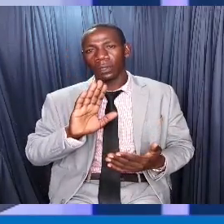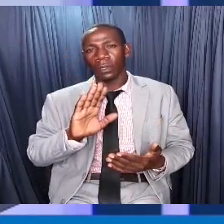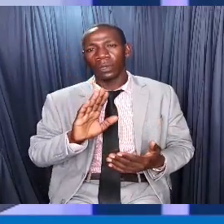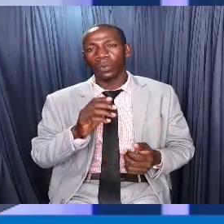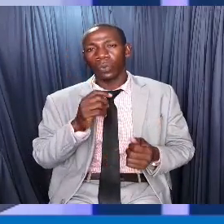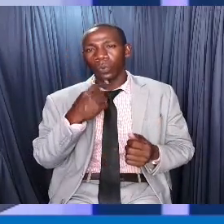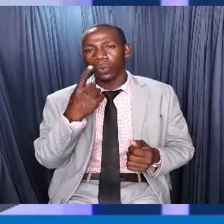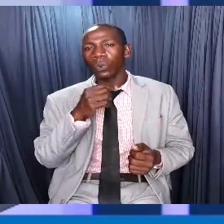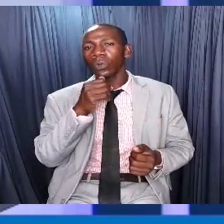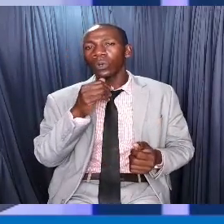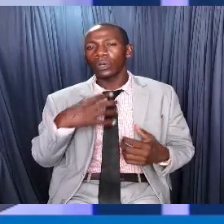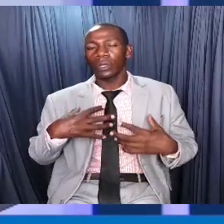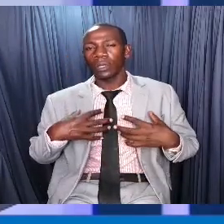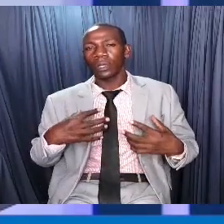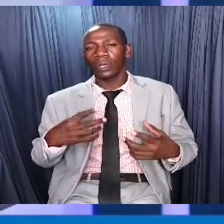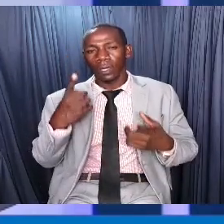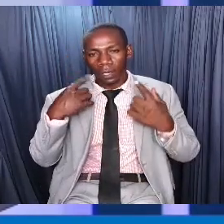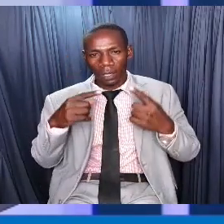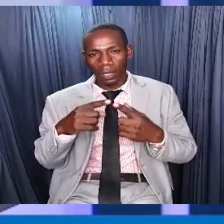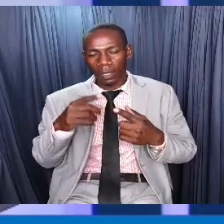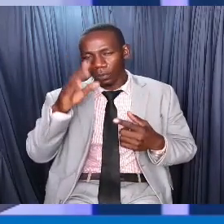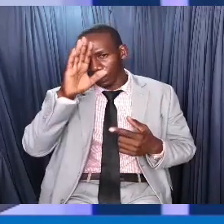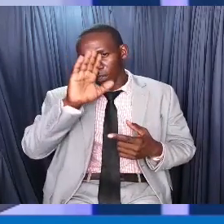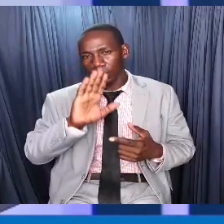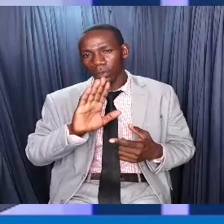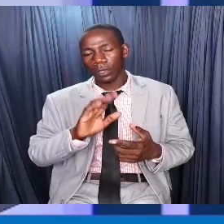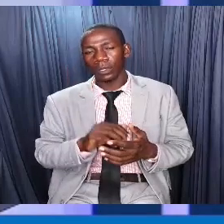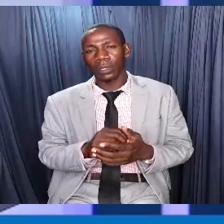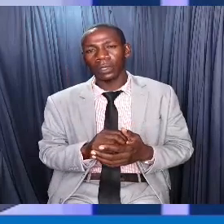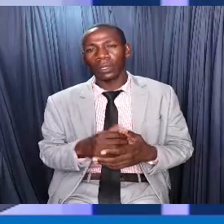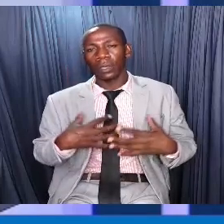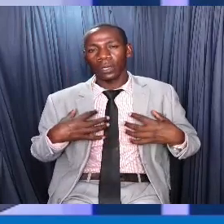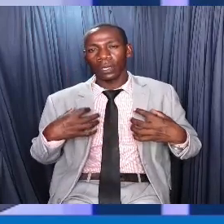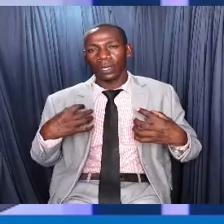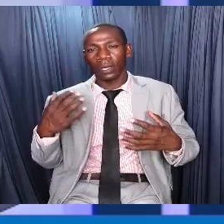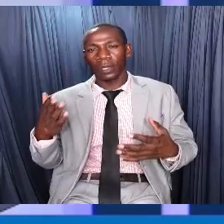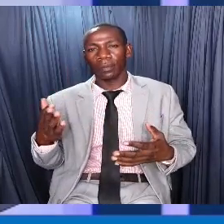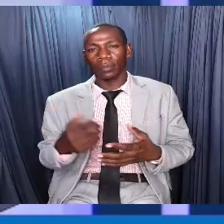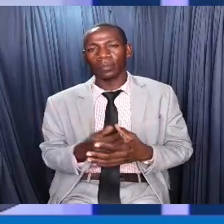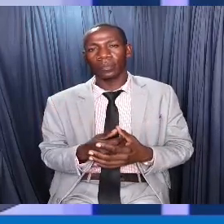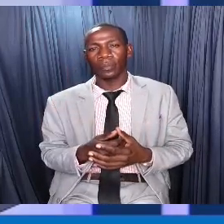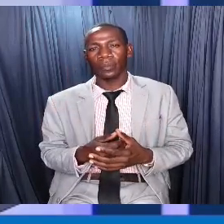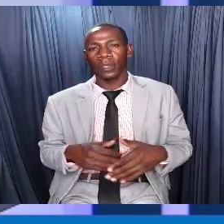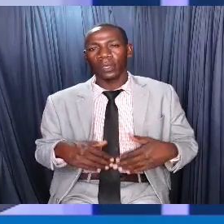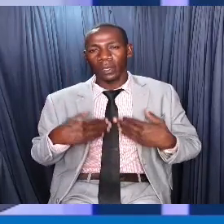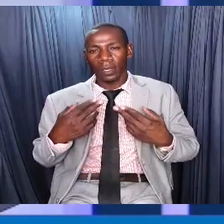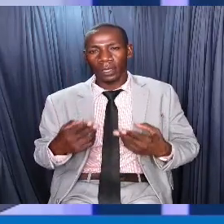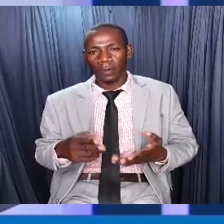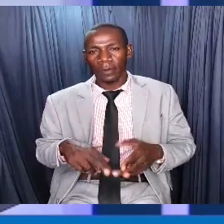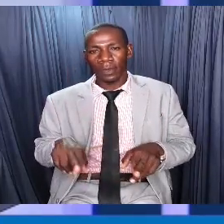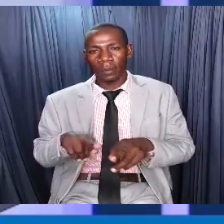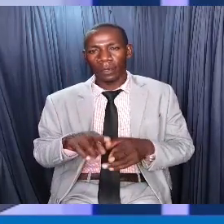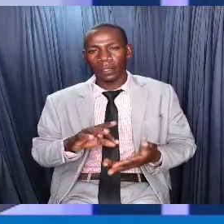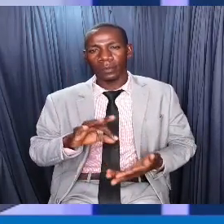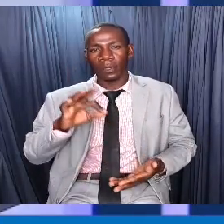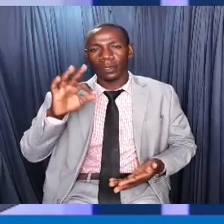bado, for that is not healed, and is still crying to God. Amponye. Let him cry to God. Ampe roho ya toba. God to heal him